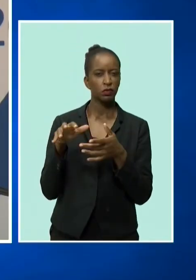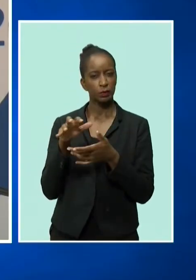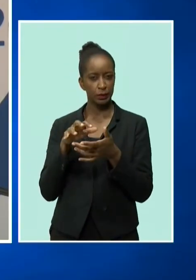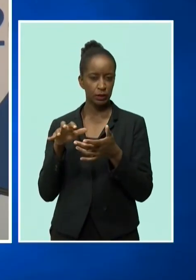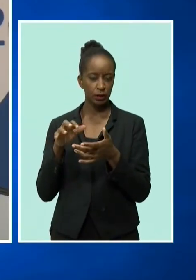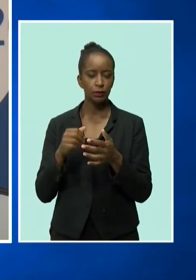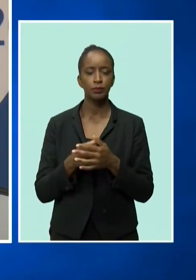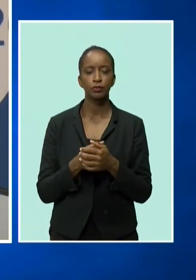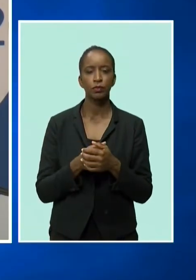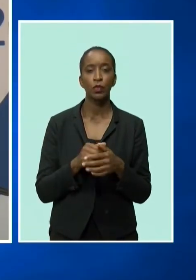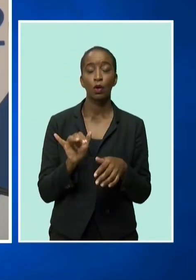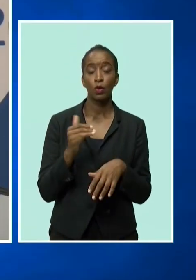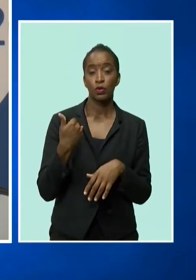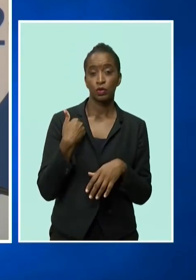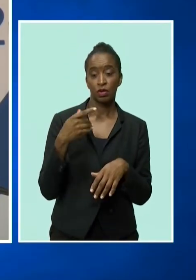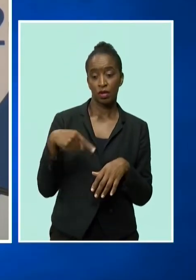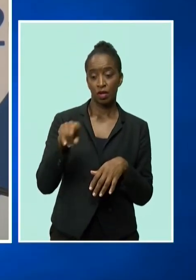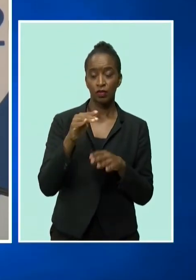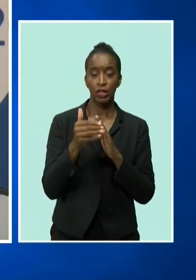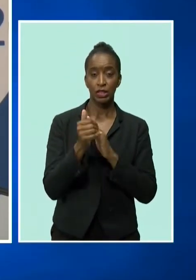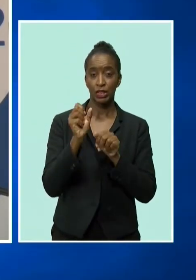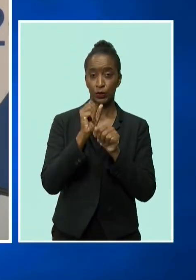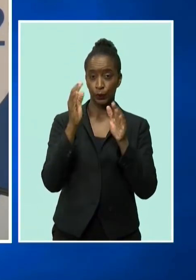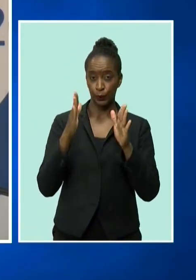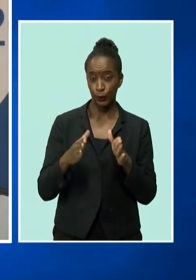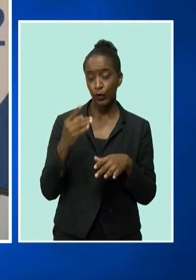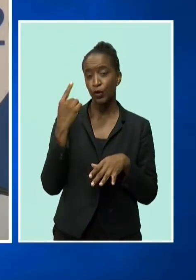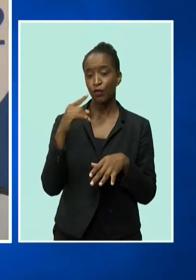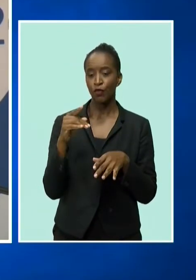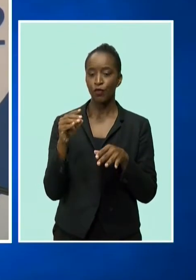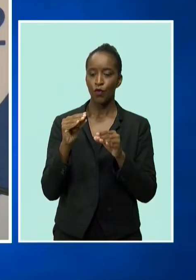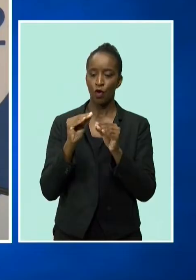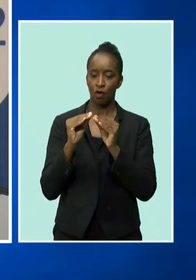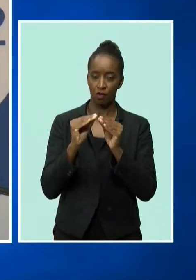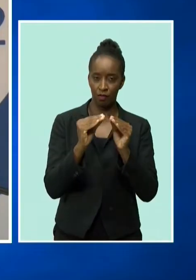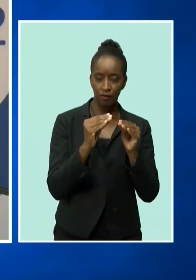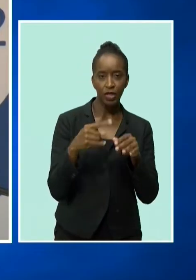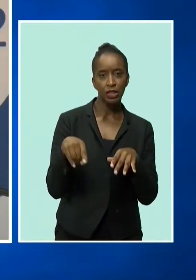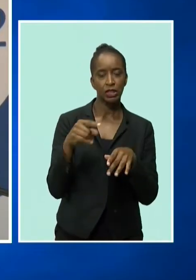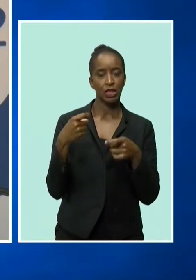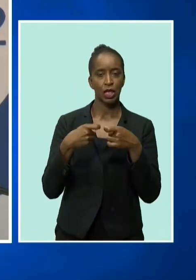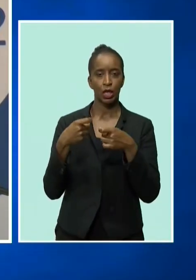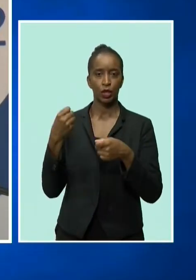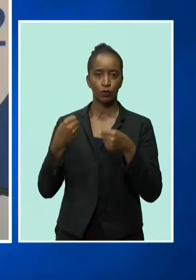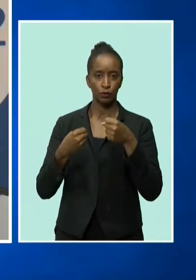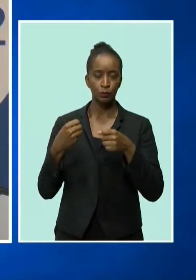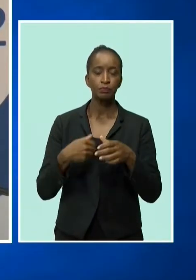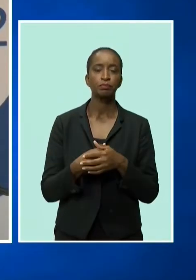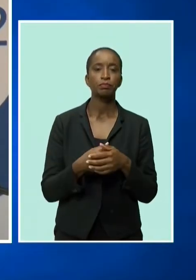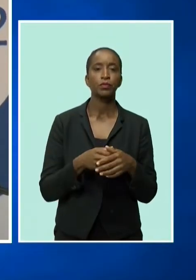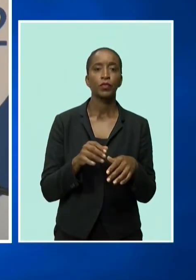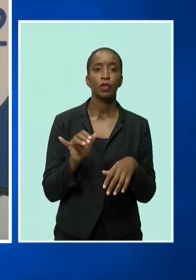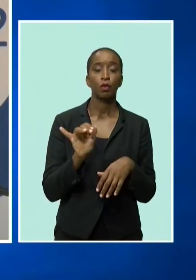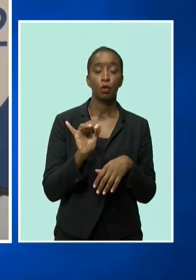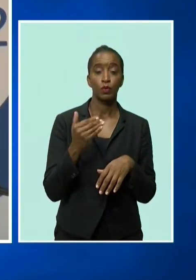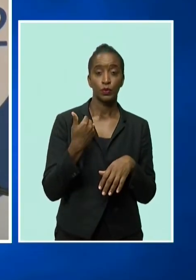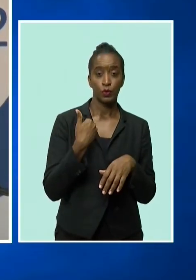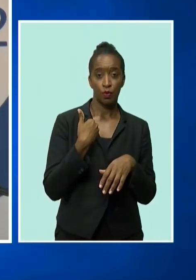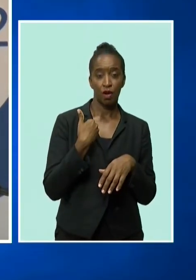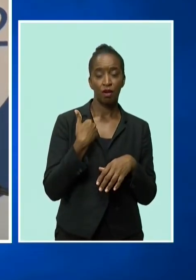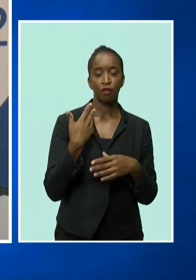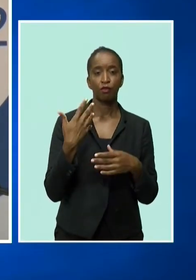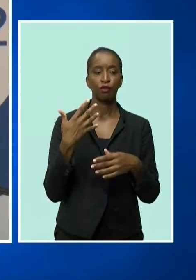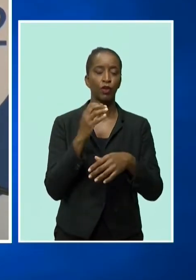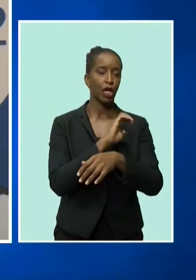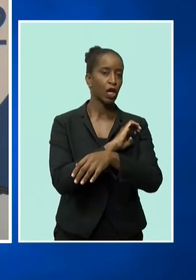effective maintenance on electric vehicles, a greater number of renewable energy systems installed that